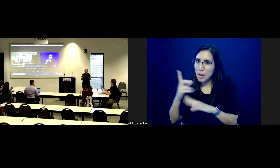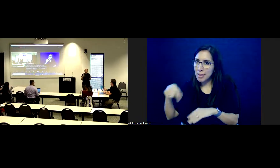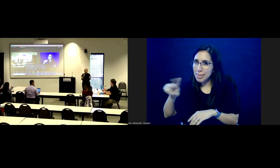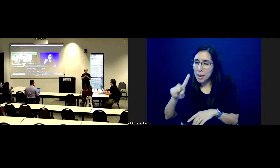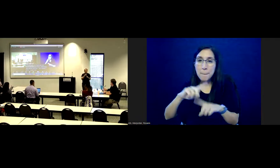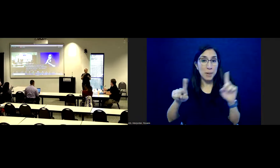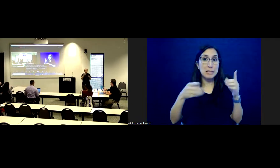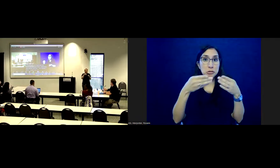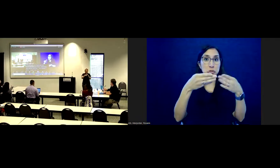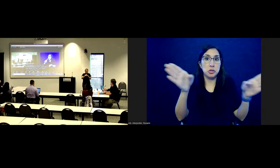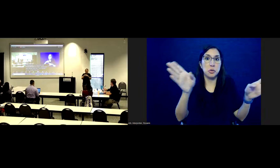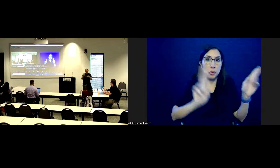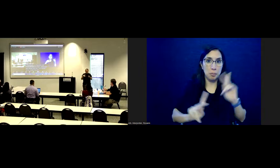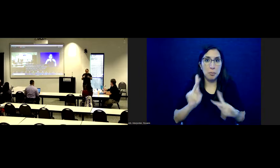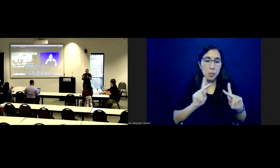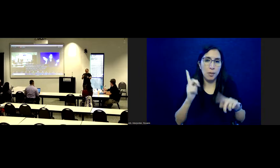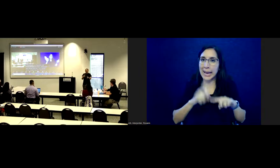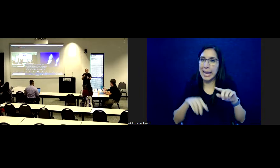from accessing sidewalks and